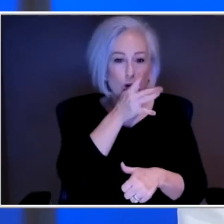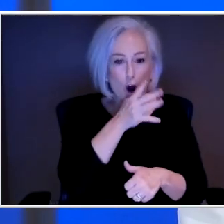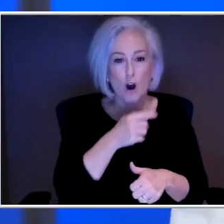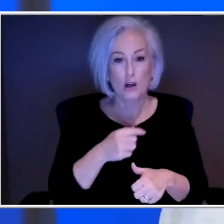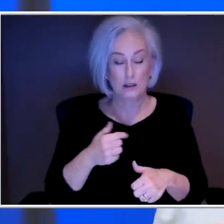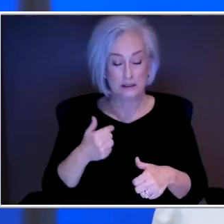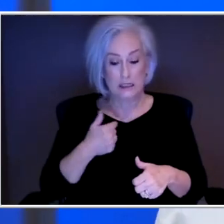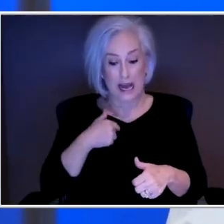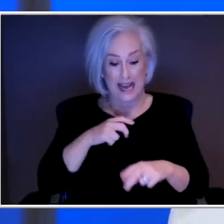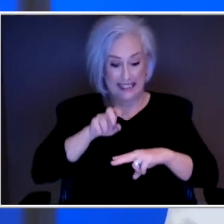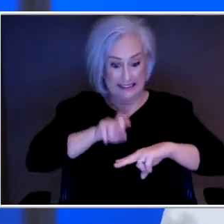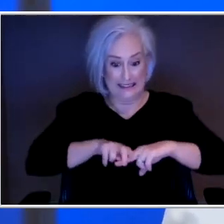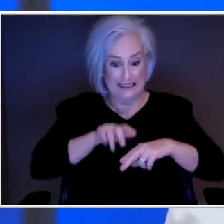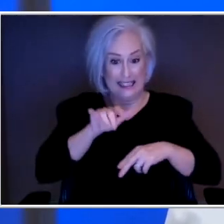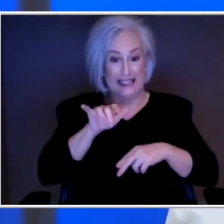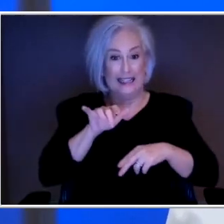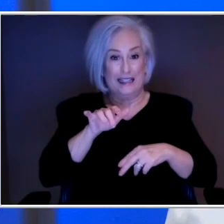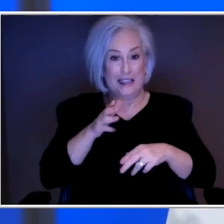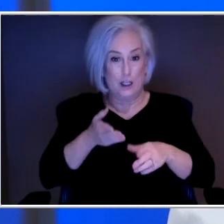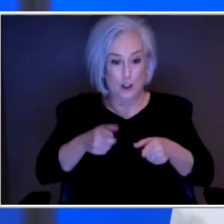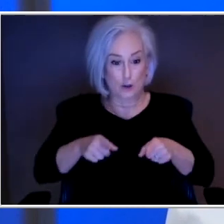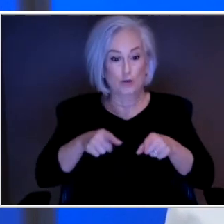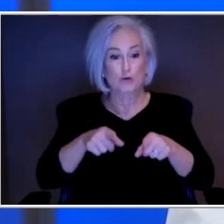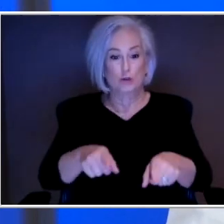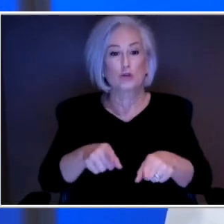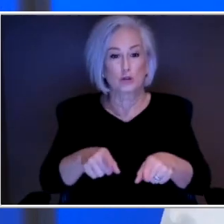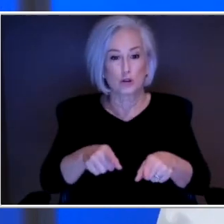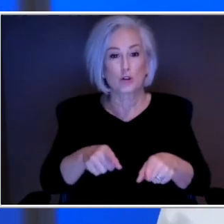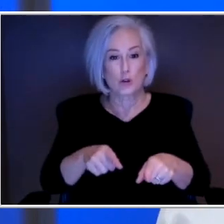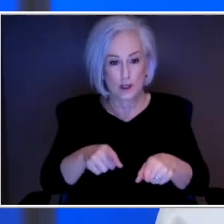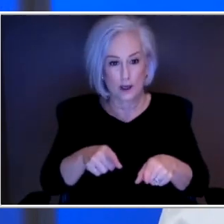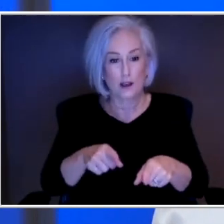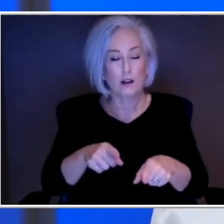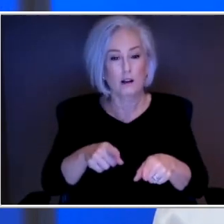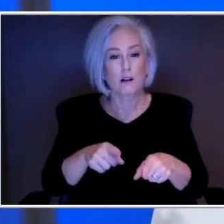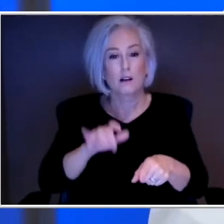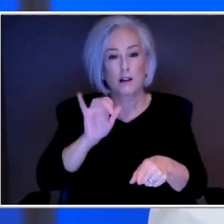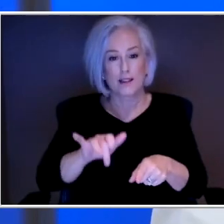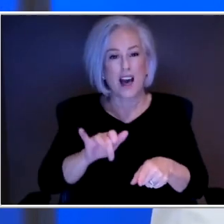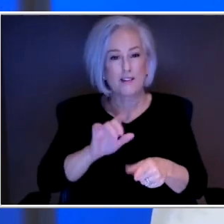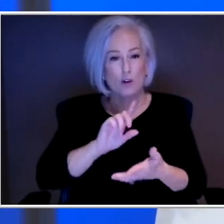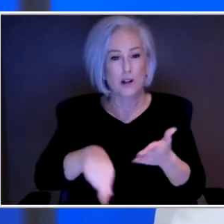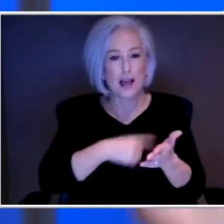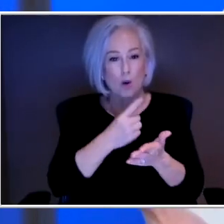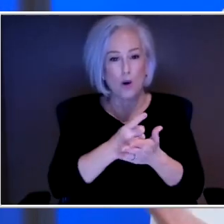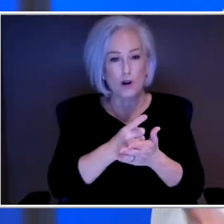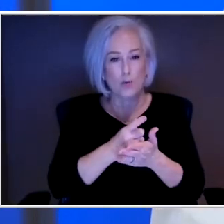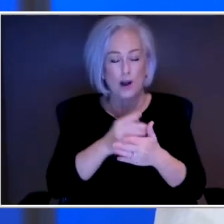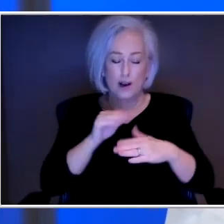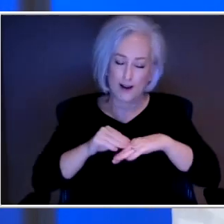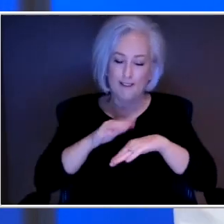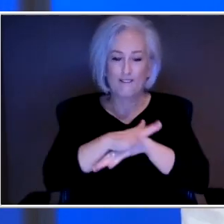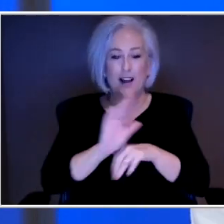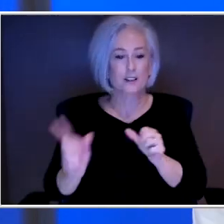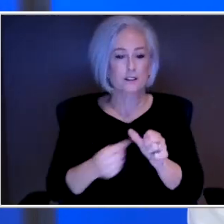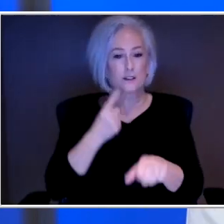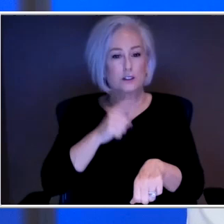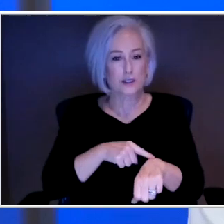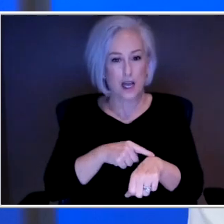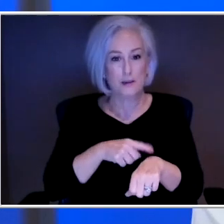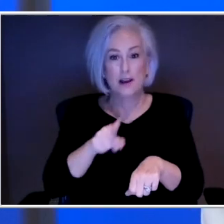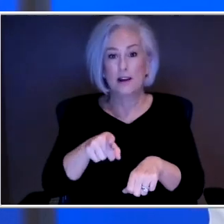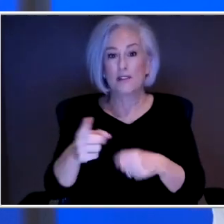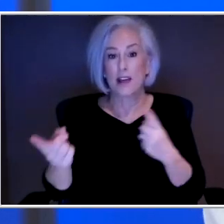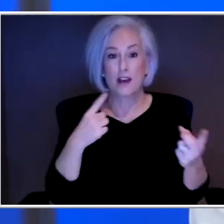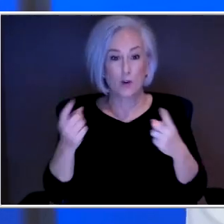the psychoactive component of the trip for the most part, so usually about an hour or so. And so if they have questions, I'll go over and I'll say, hey, what's